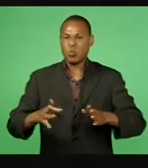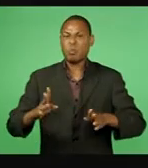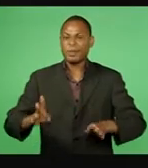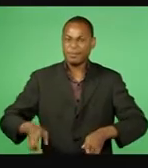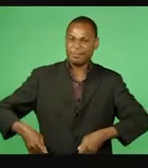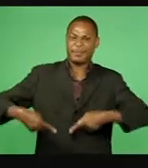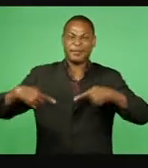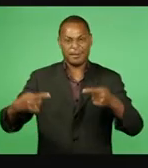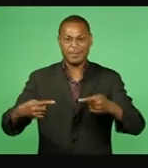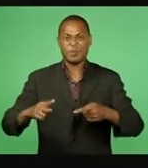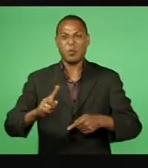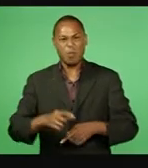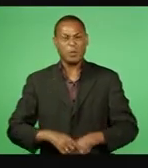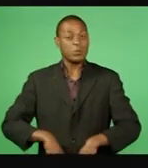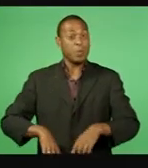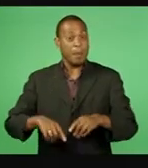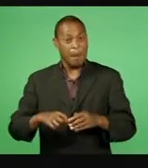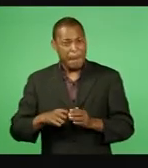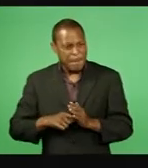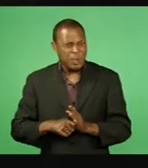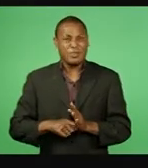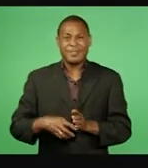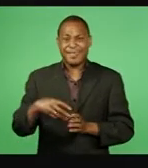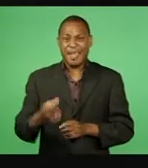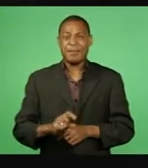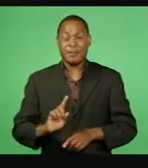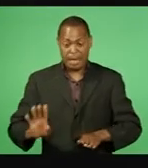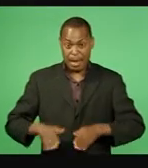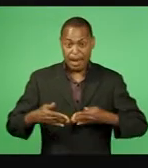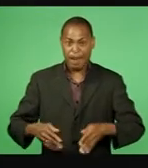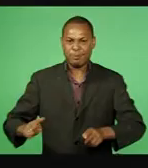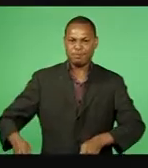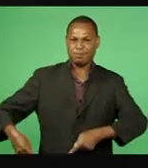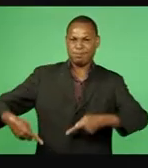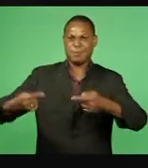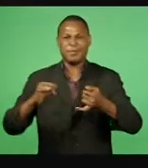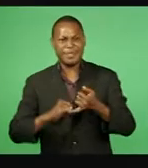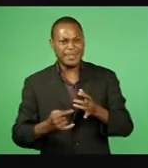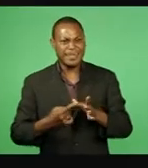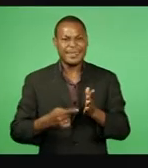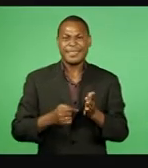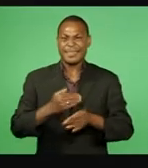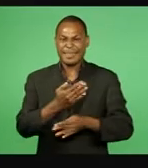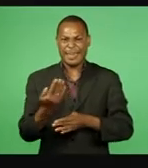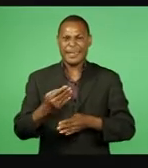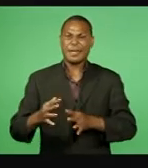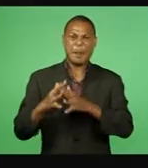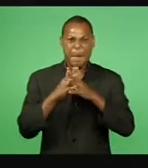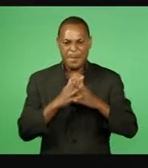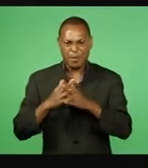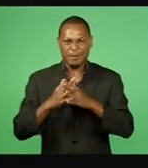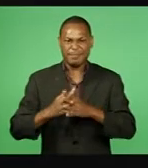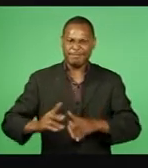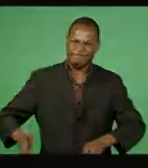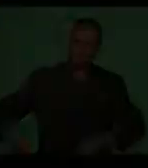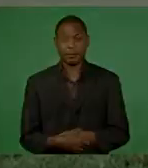early pressure from Williams to claim the win and will now face Jennifer Brady in Saturday's final after the American beat Karolina Muchova in the